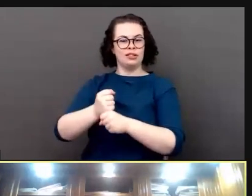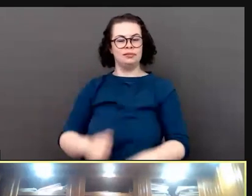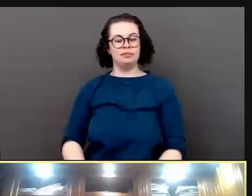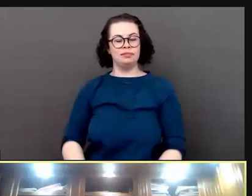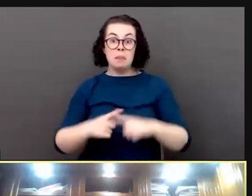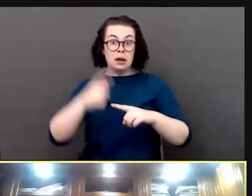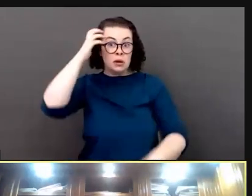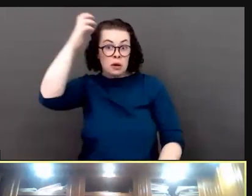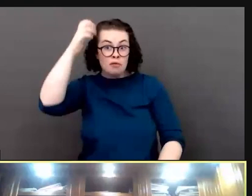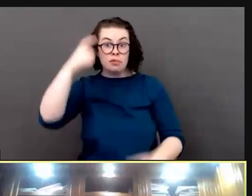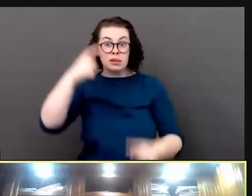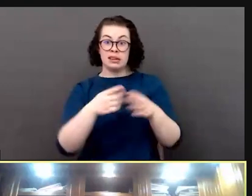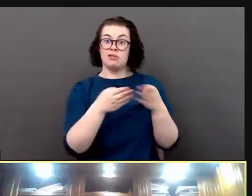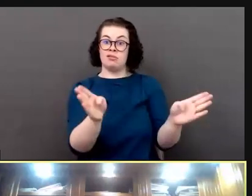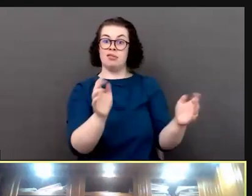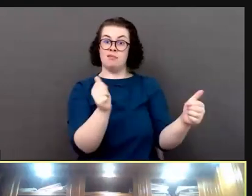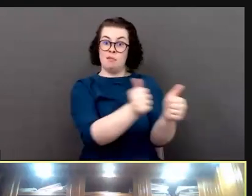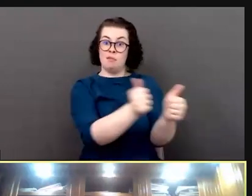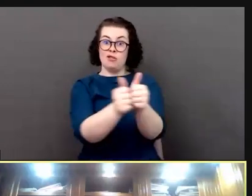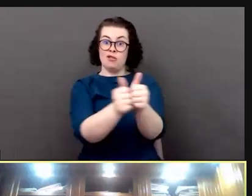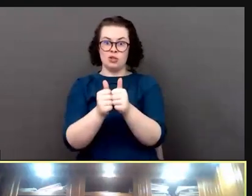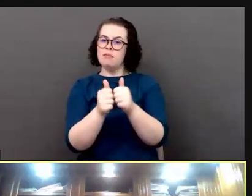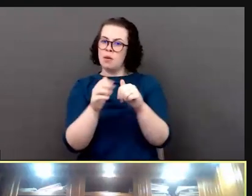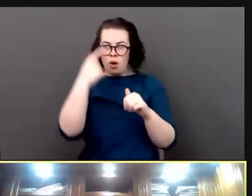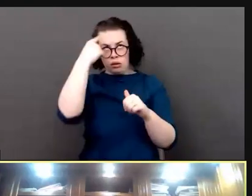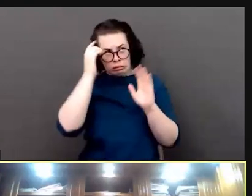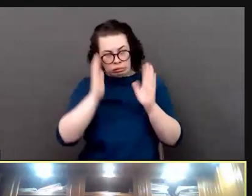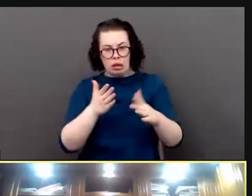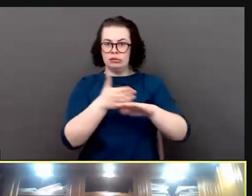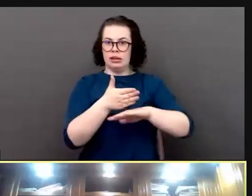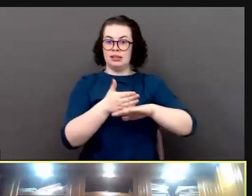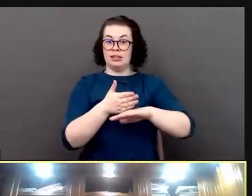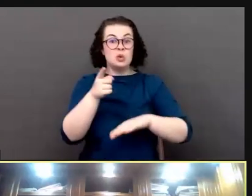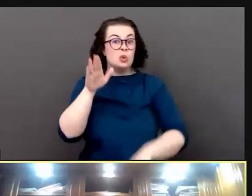there will be a boost on to support the development of